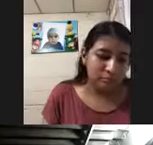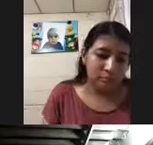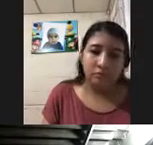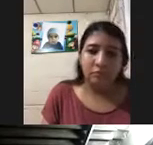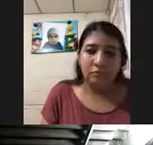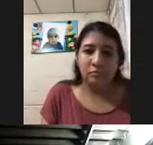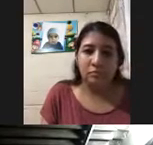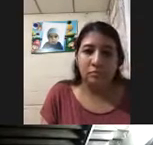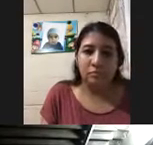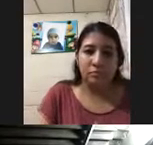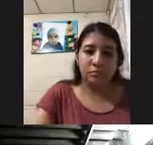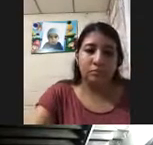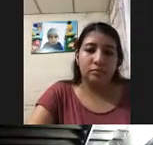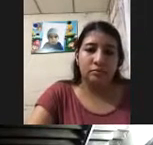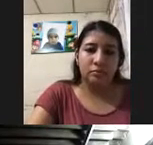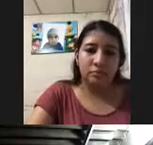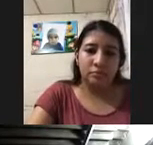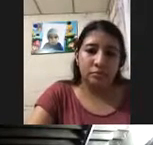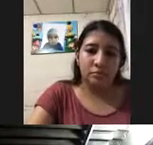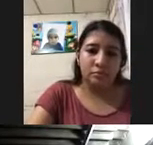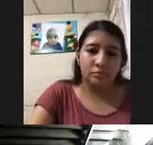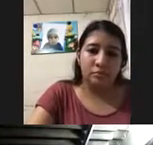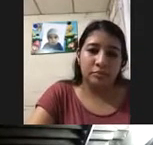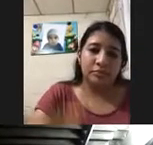Guevara. Please, you and your group.